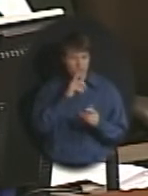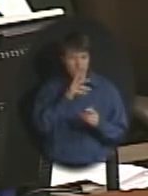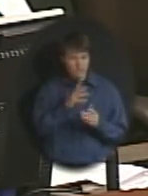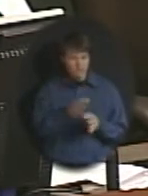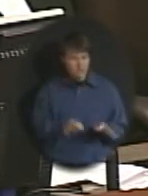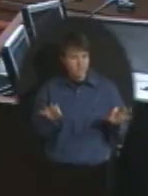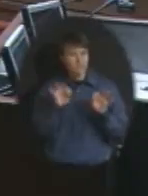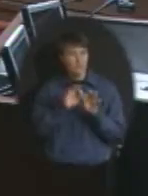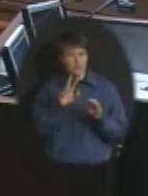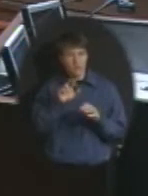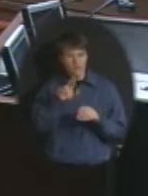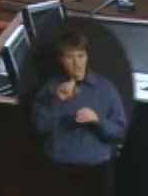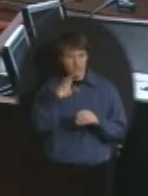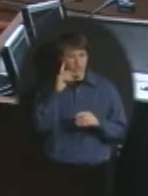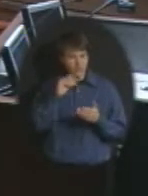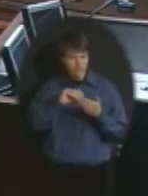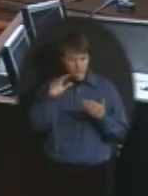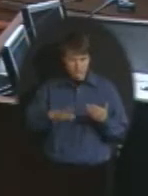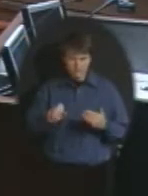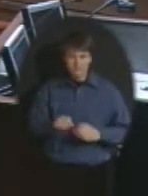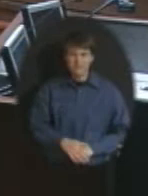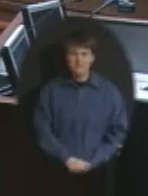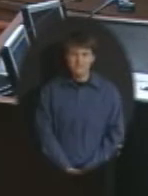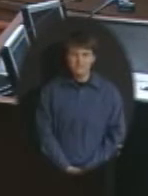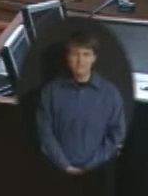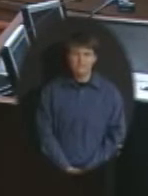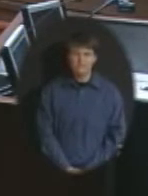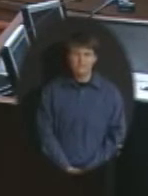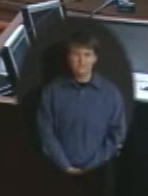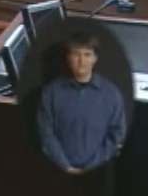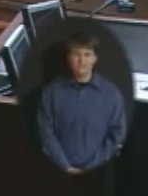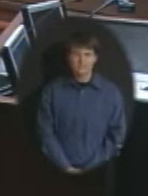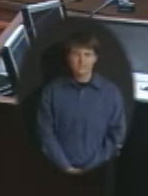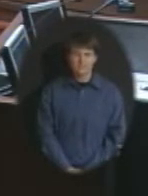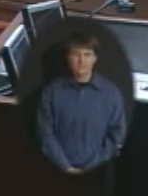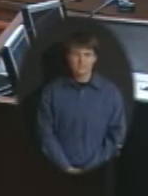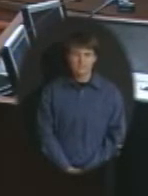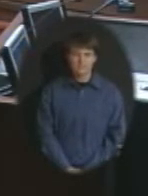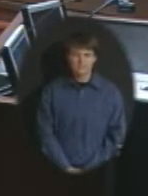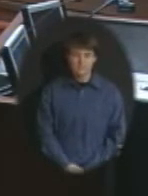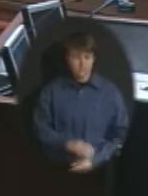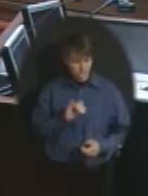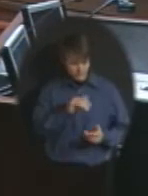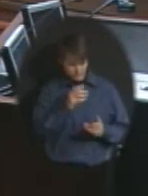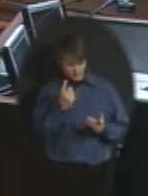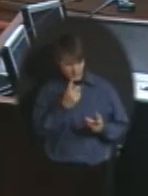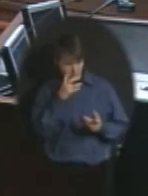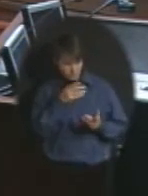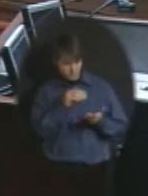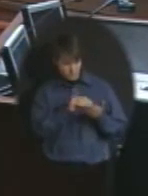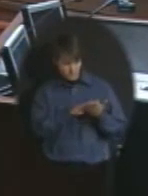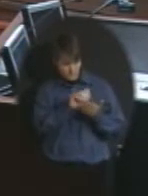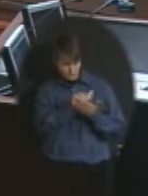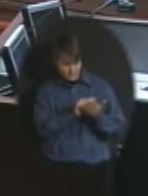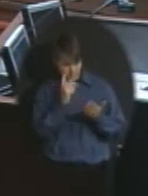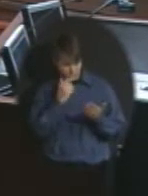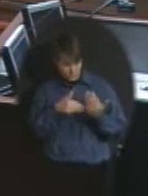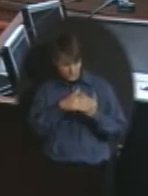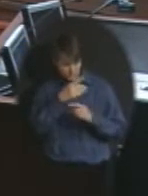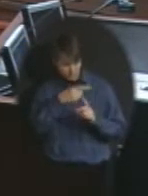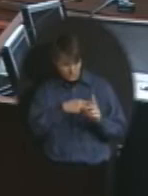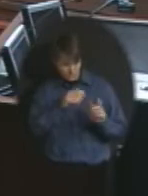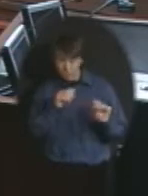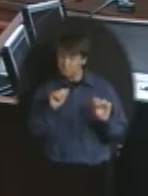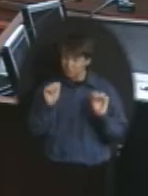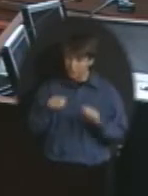students. Certainly. Okay. Go ahead. Is that something you will put on the agenda for next month? We sure